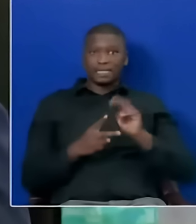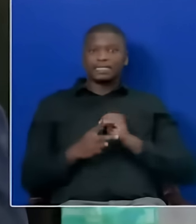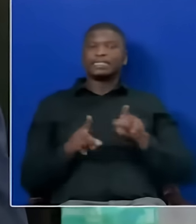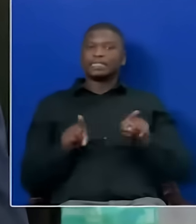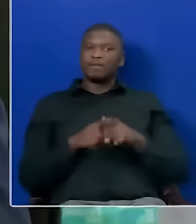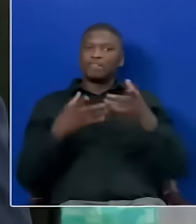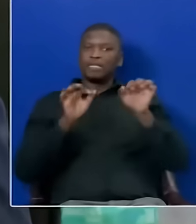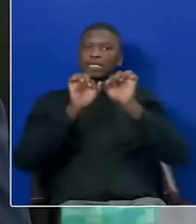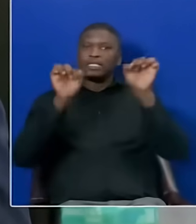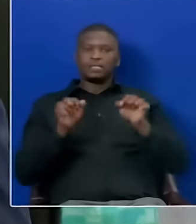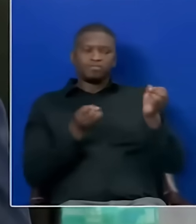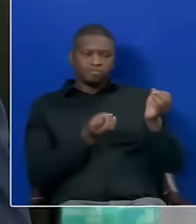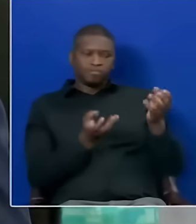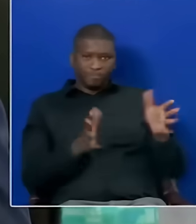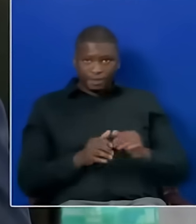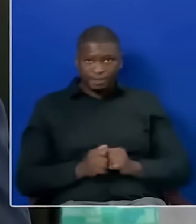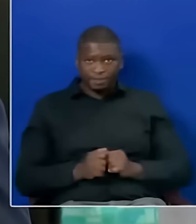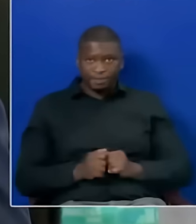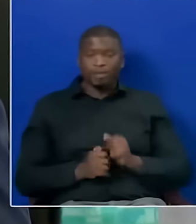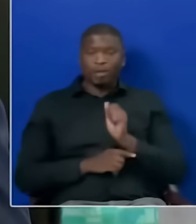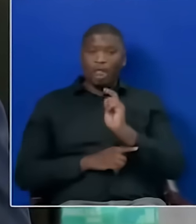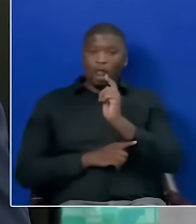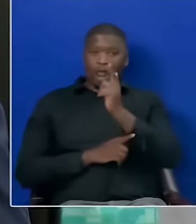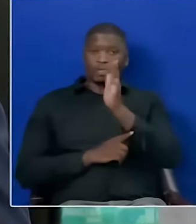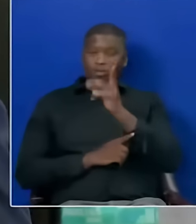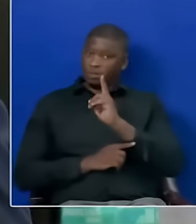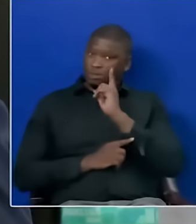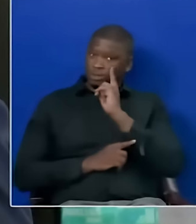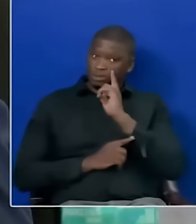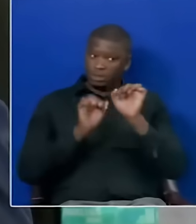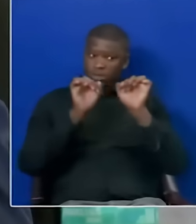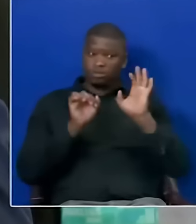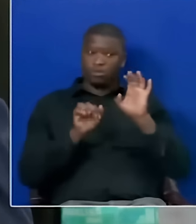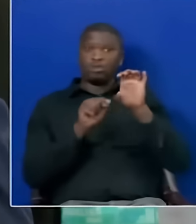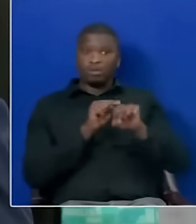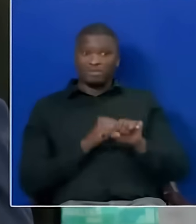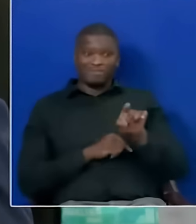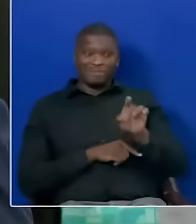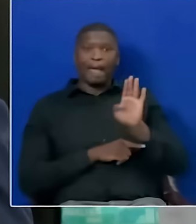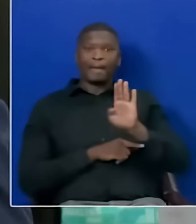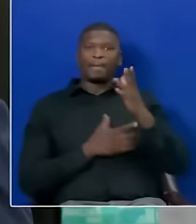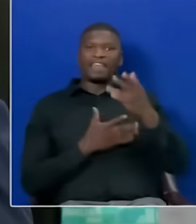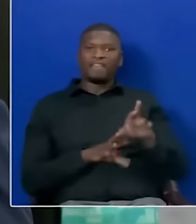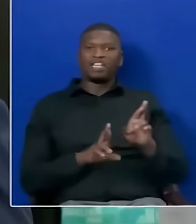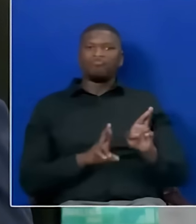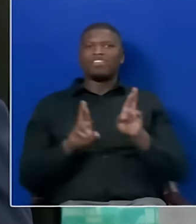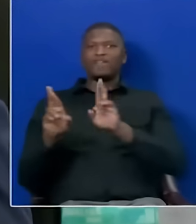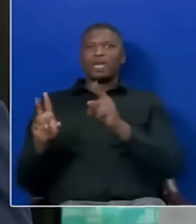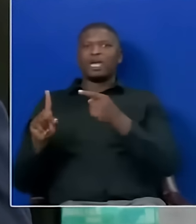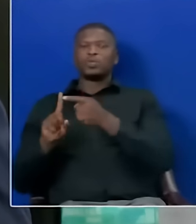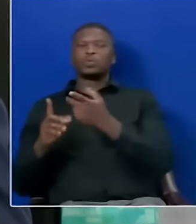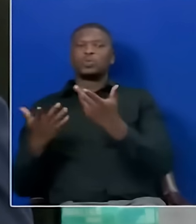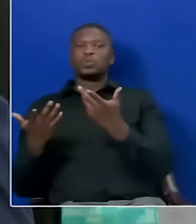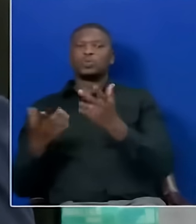that the Bramley case was then referred to KZN for further